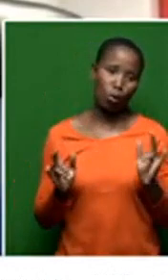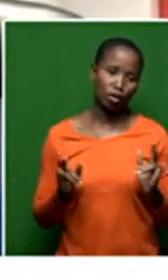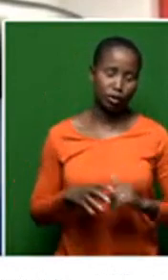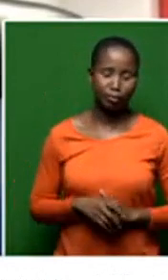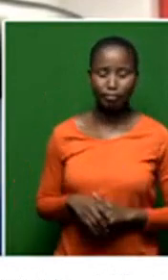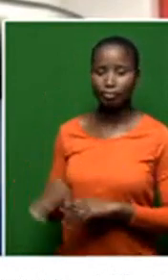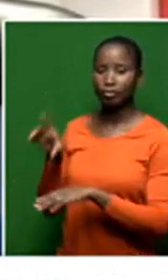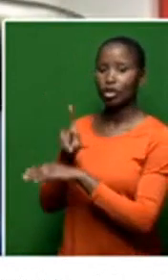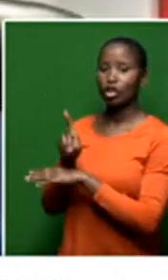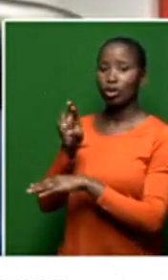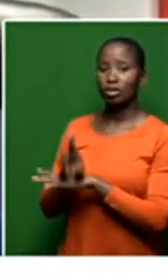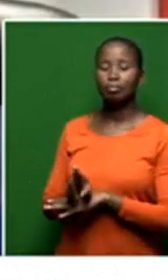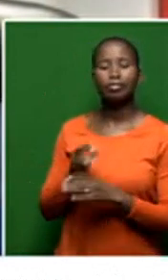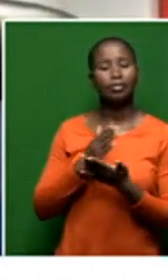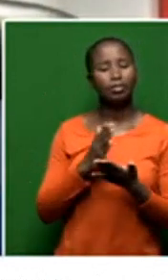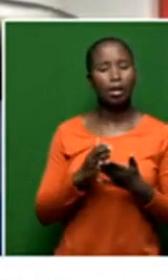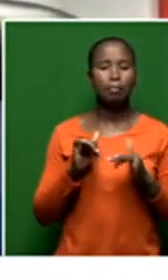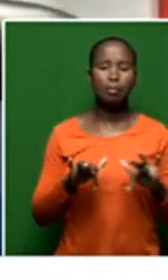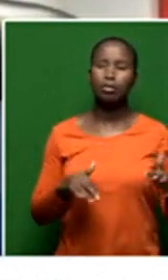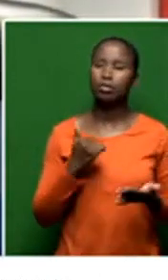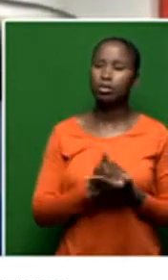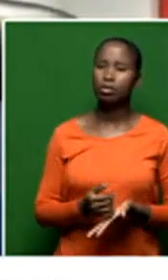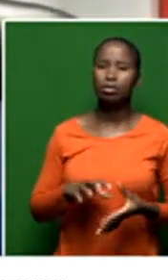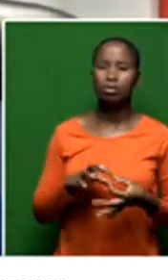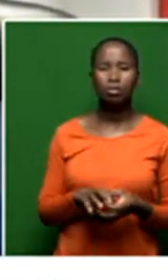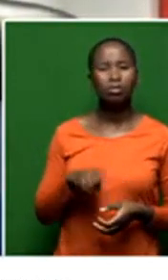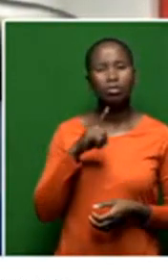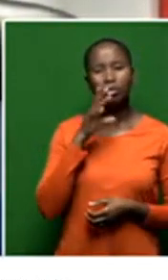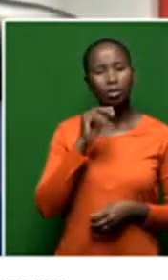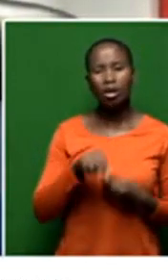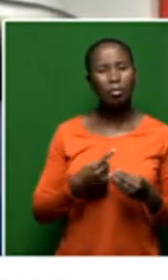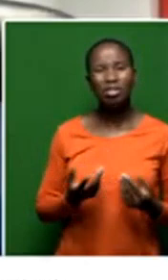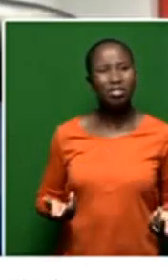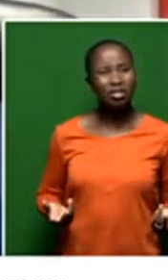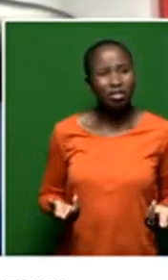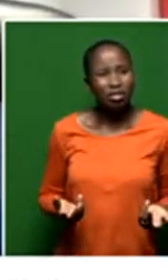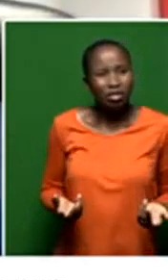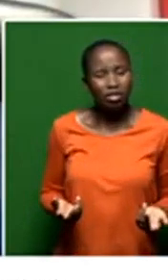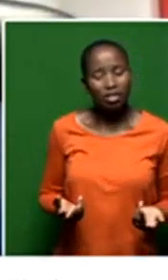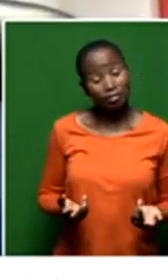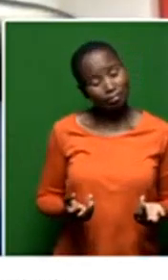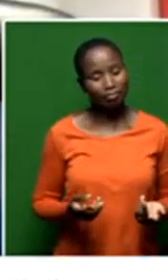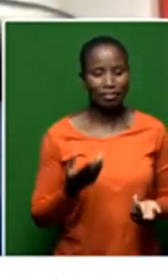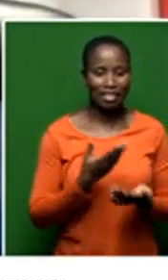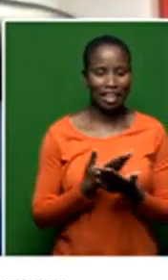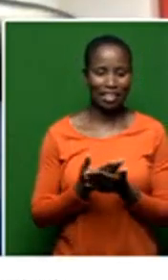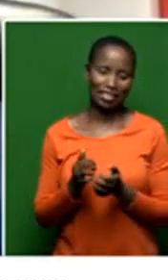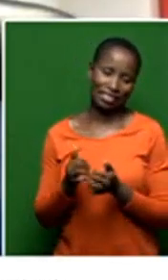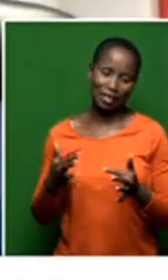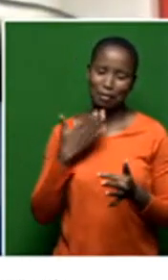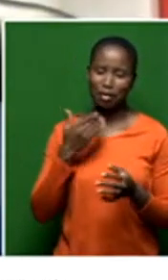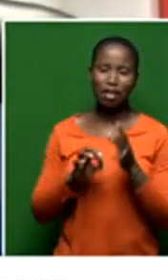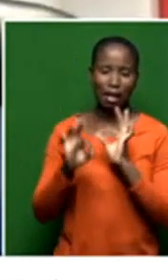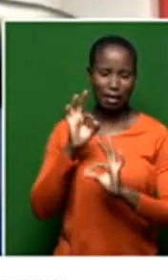I can imagine some of our viewers sitting there thinking, what is she talking about? So can we just start by